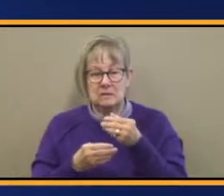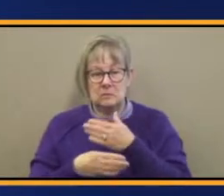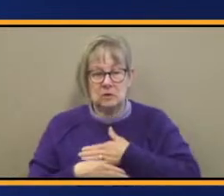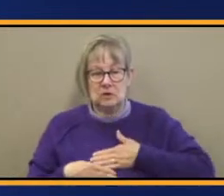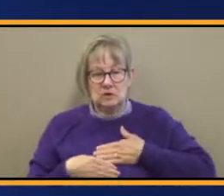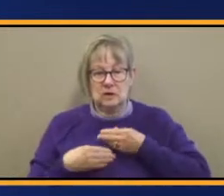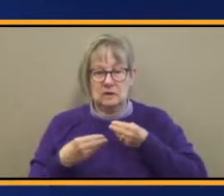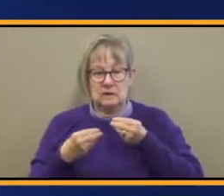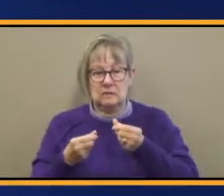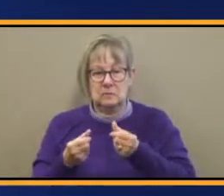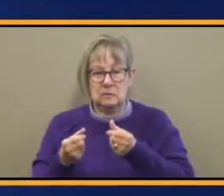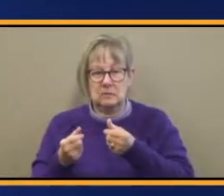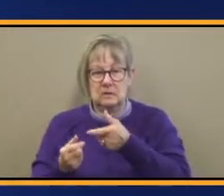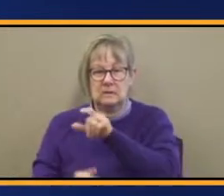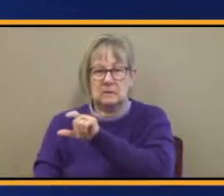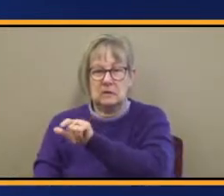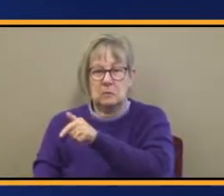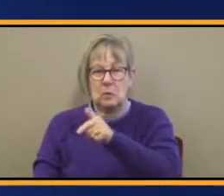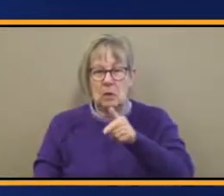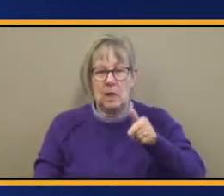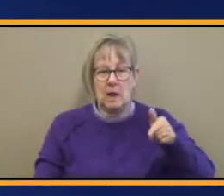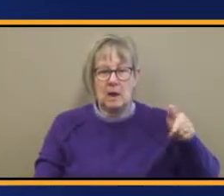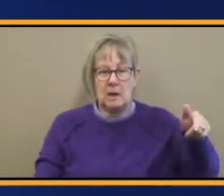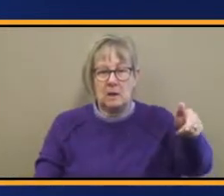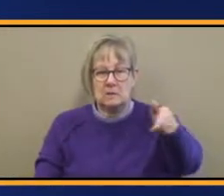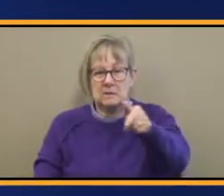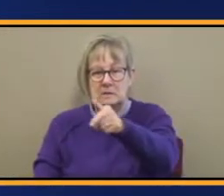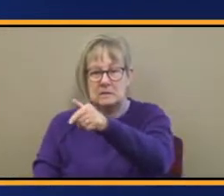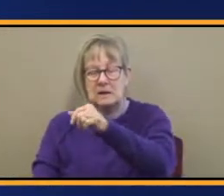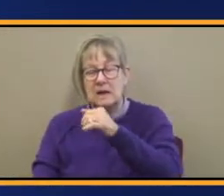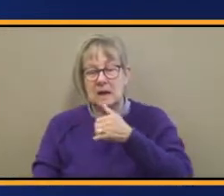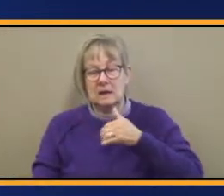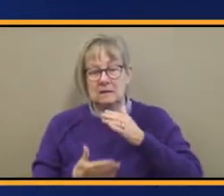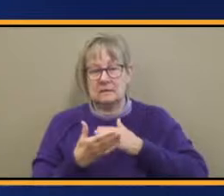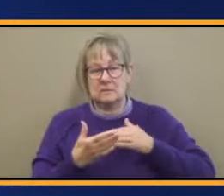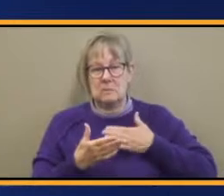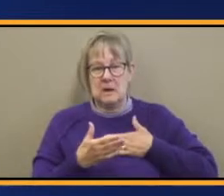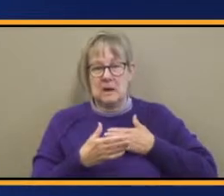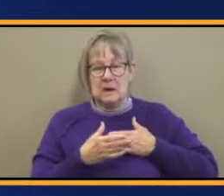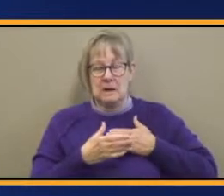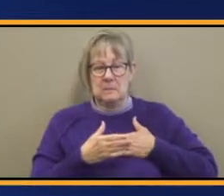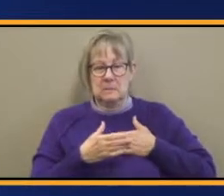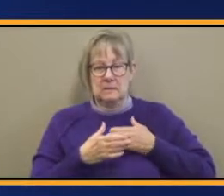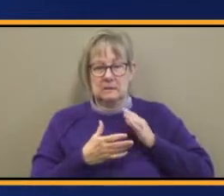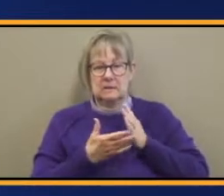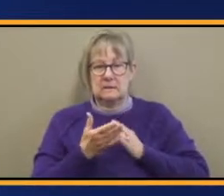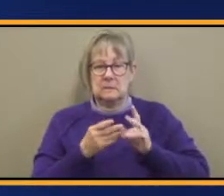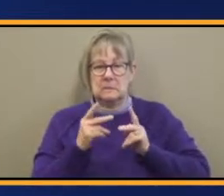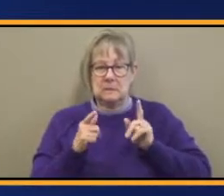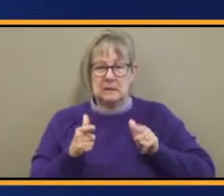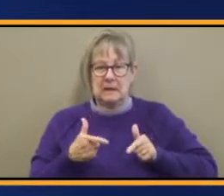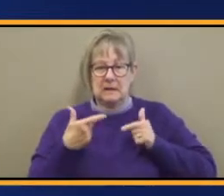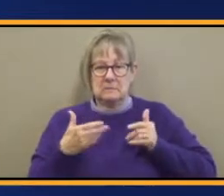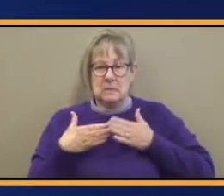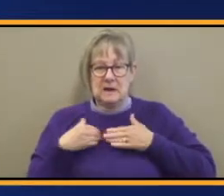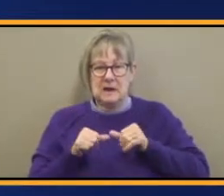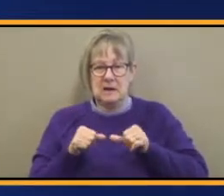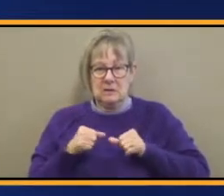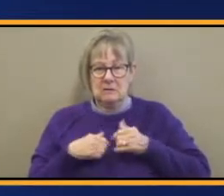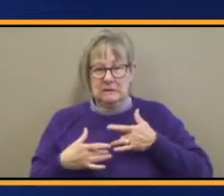of the rollout. I've heard from my constituents, like some of them were very apprehensive about it. They were surprised at how